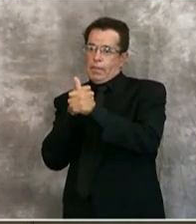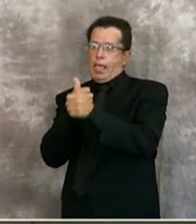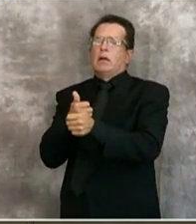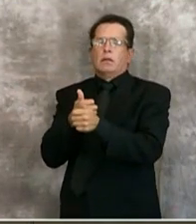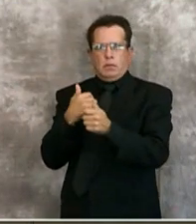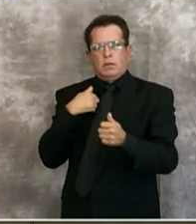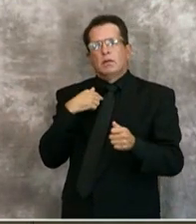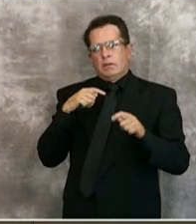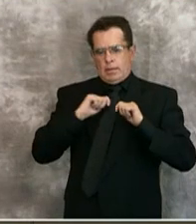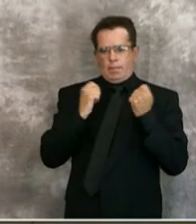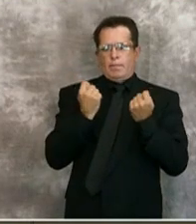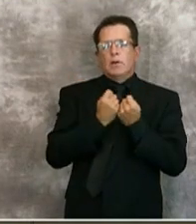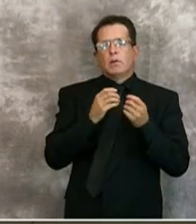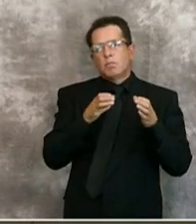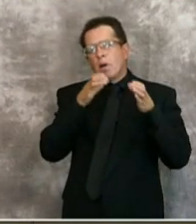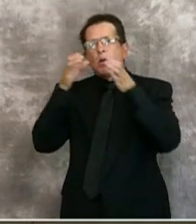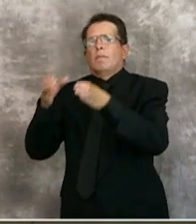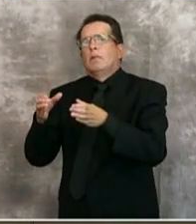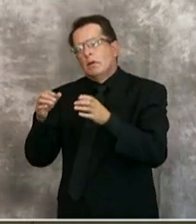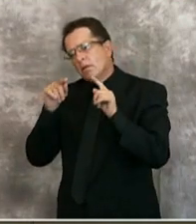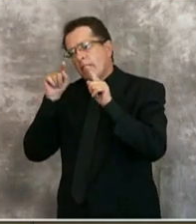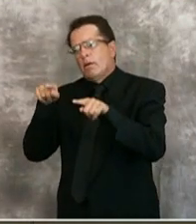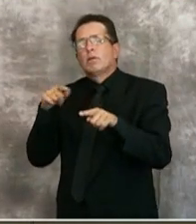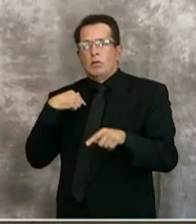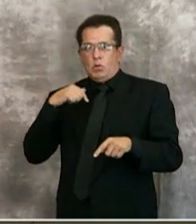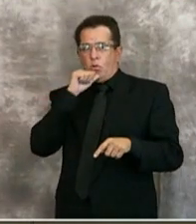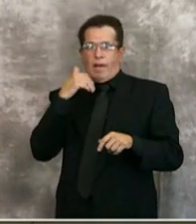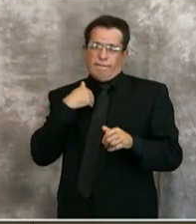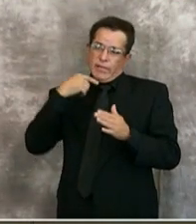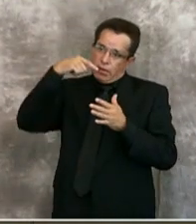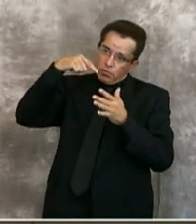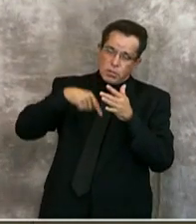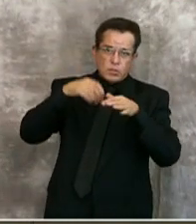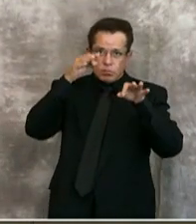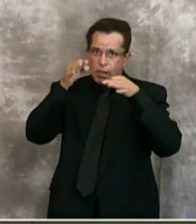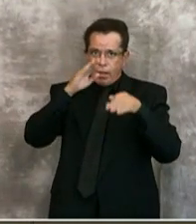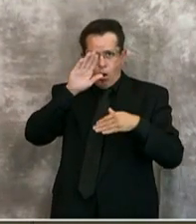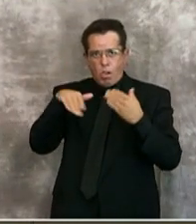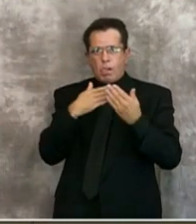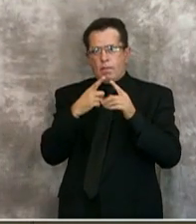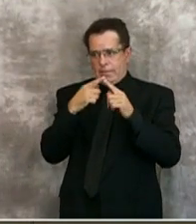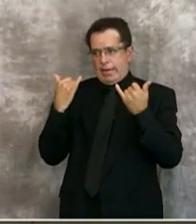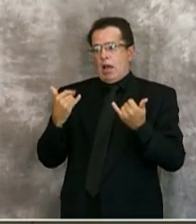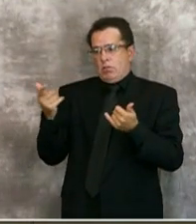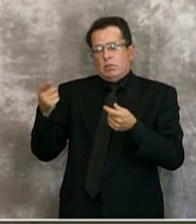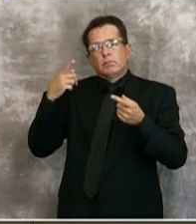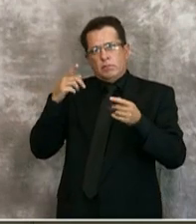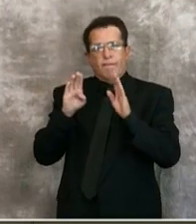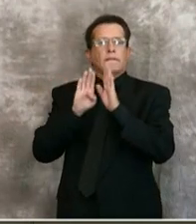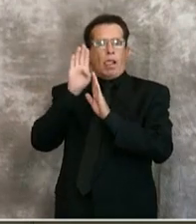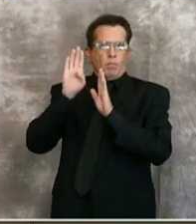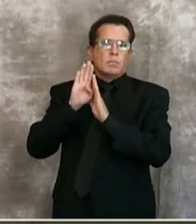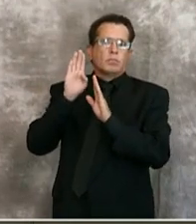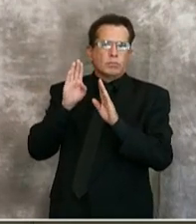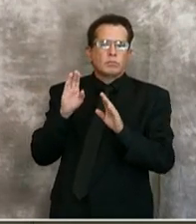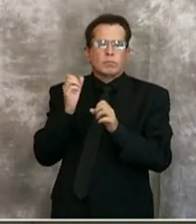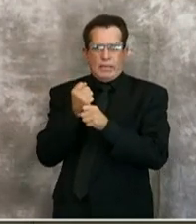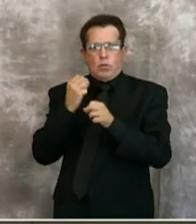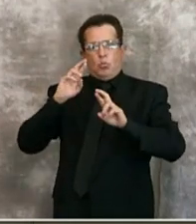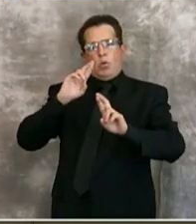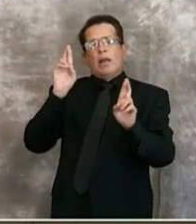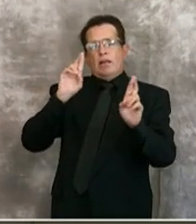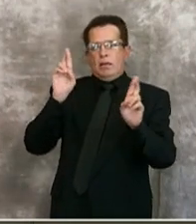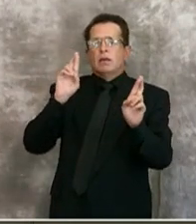I don't have the full details right now, but as that process is developed, we will share that information with